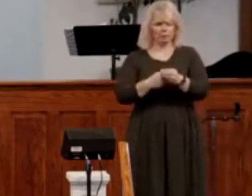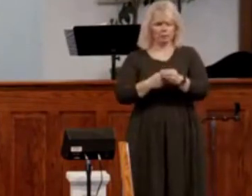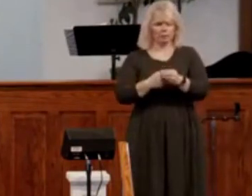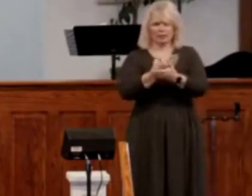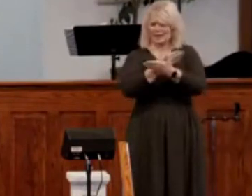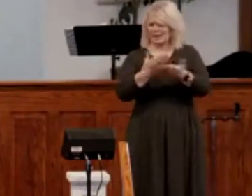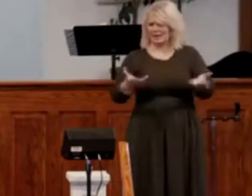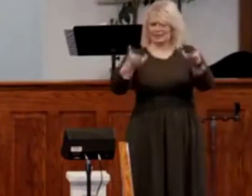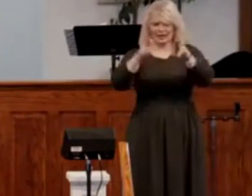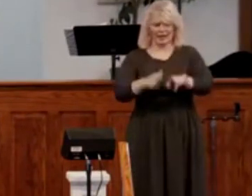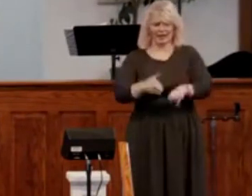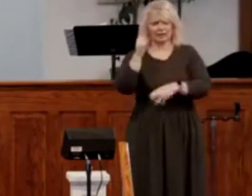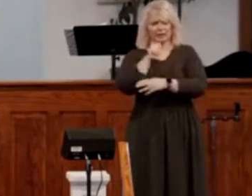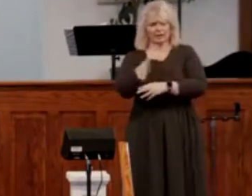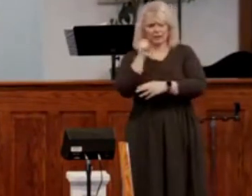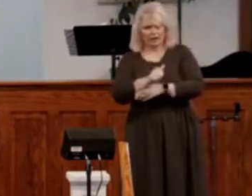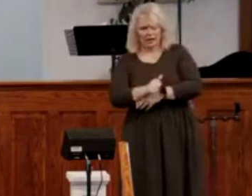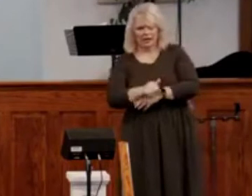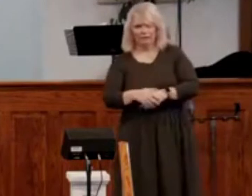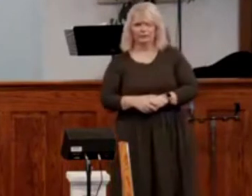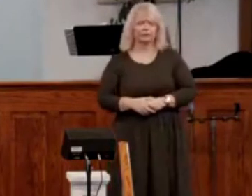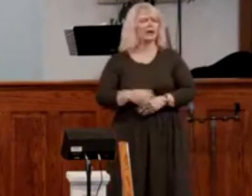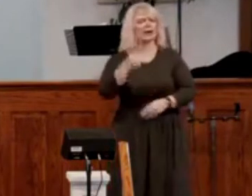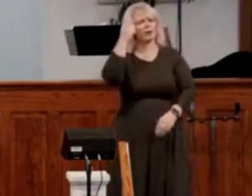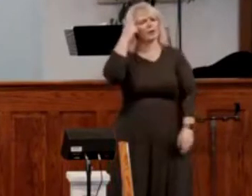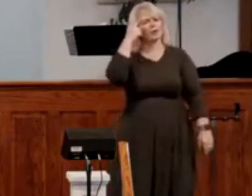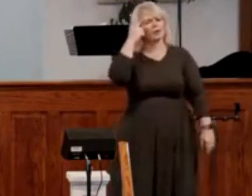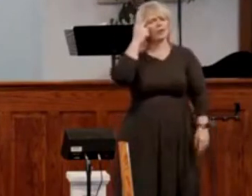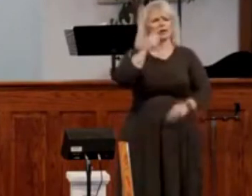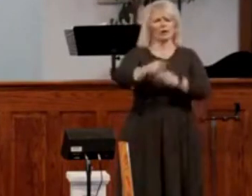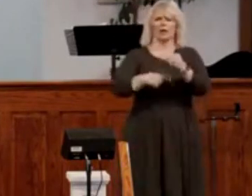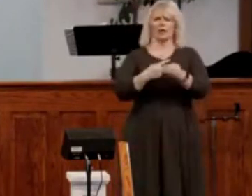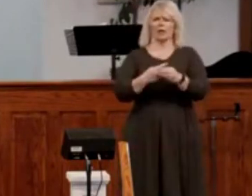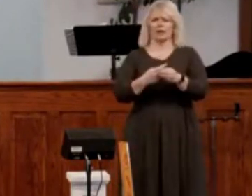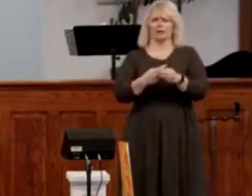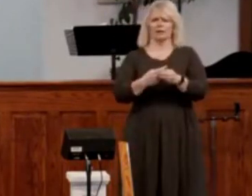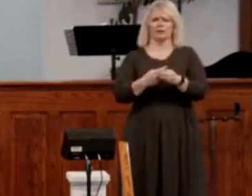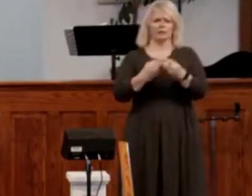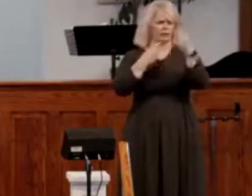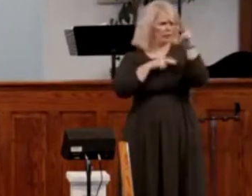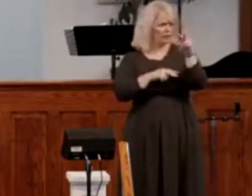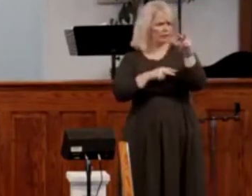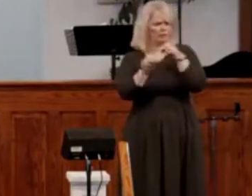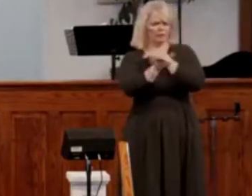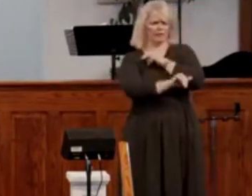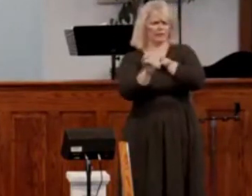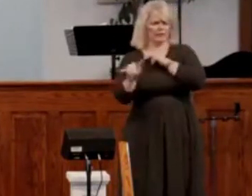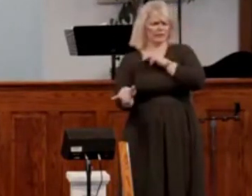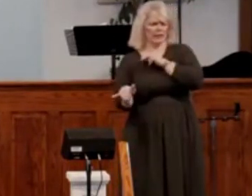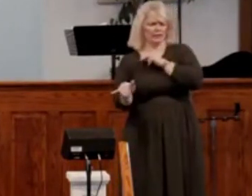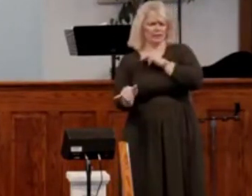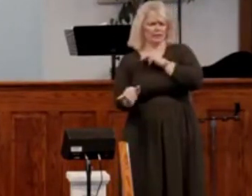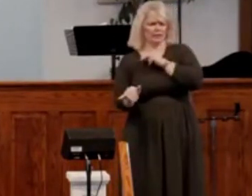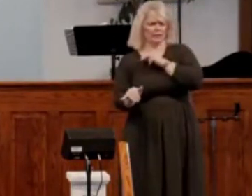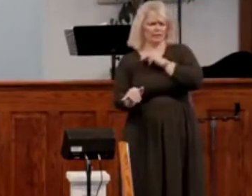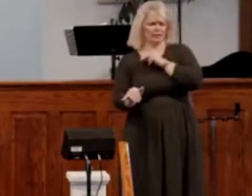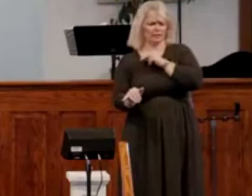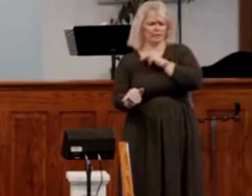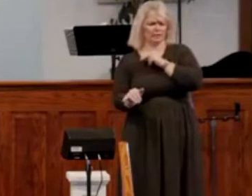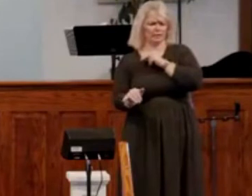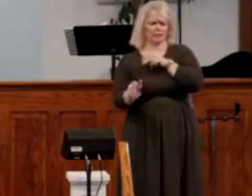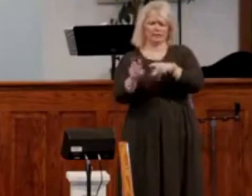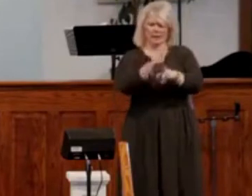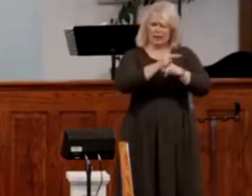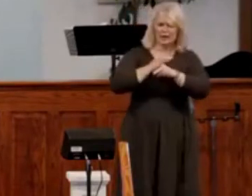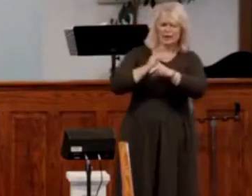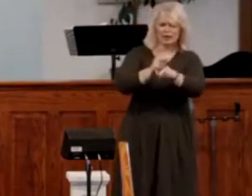interactions, the coincidences of life, so to speak. I don't always look at those with the same stewardship.